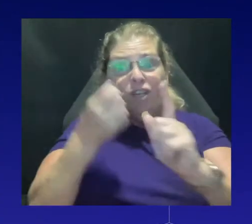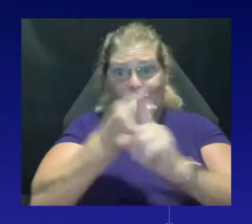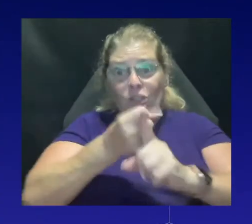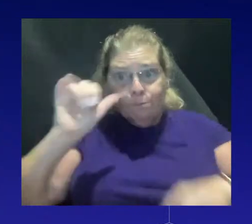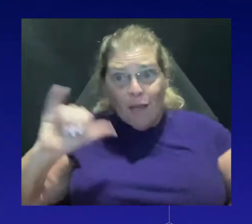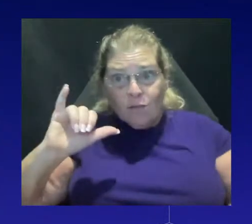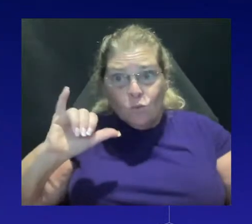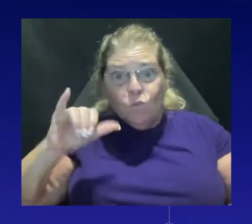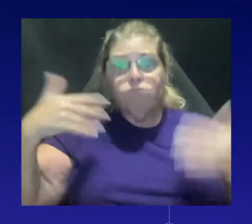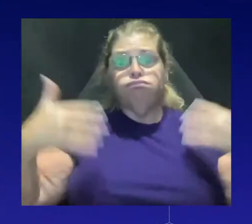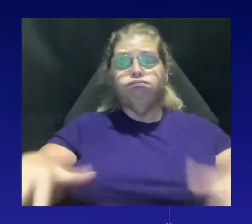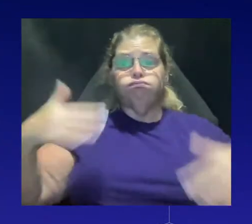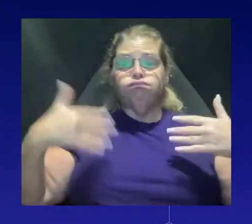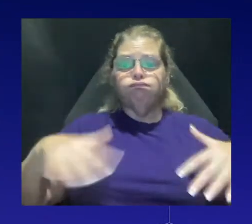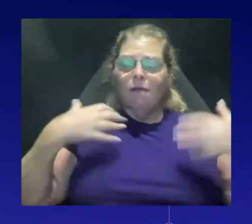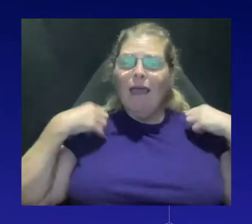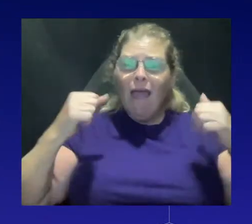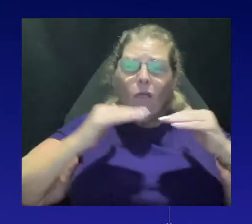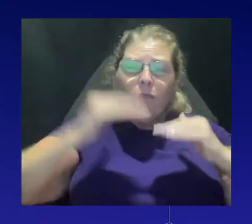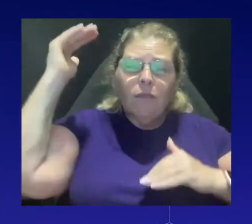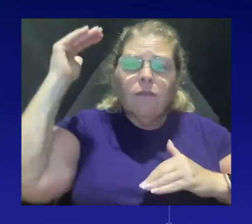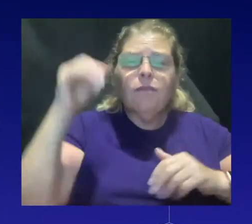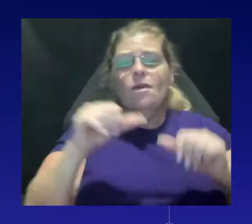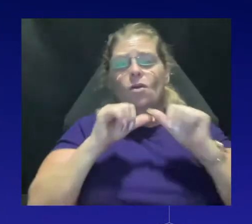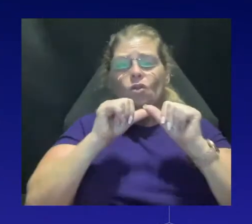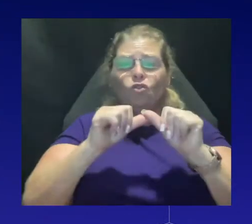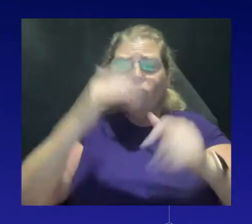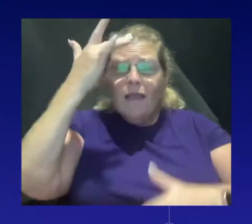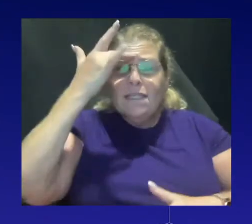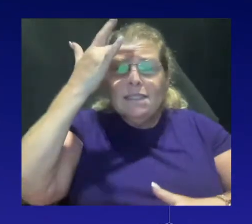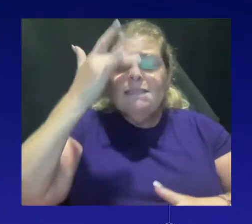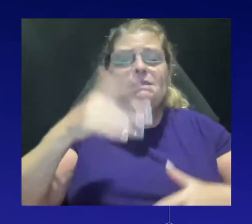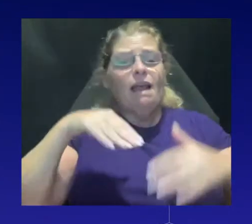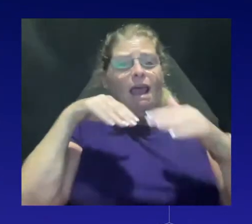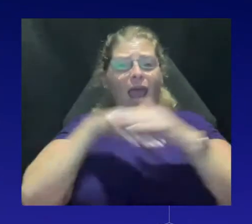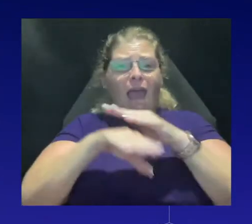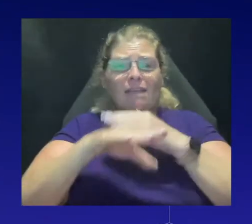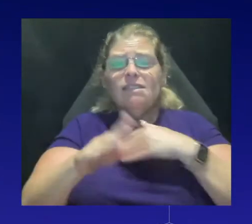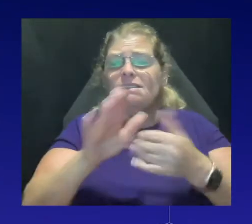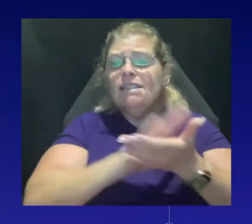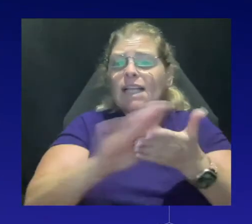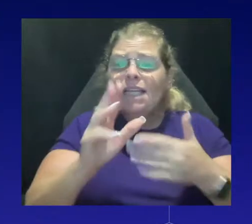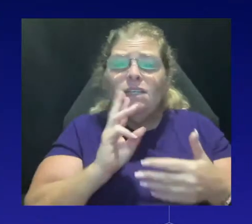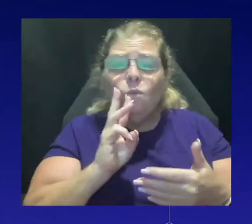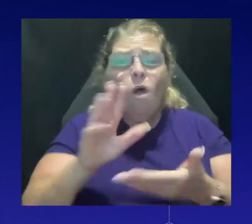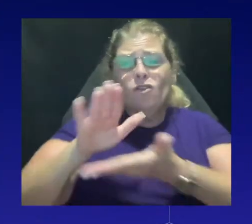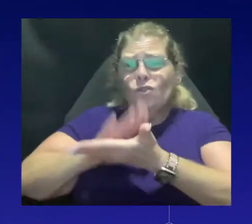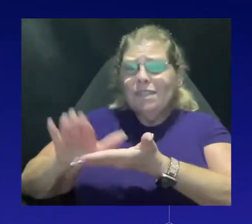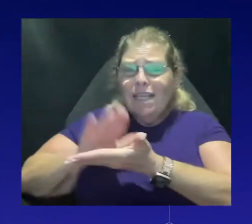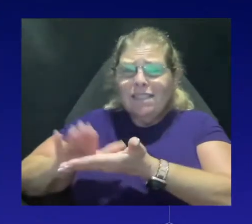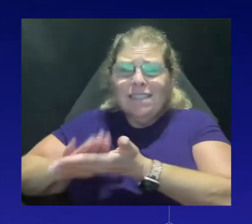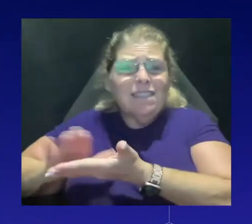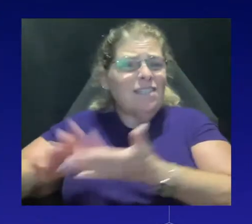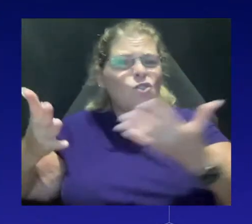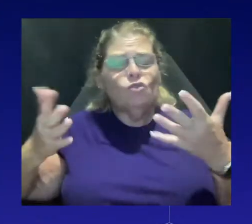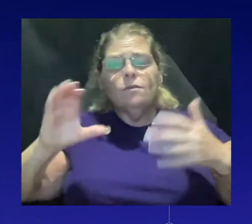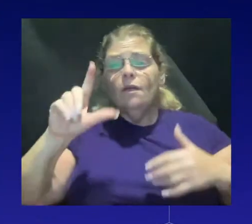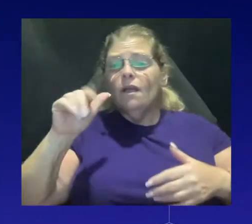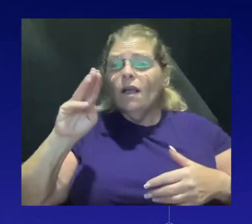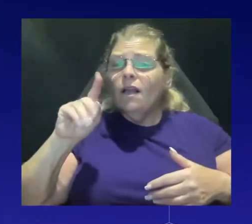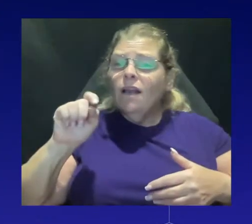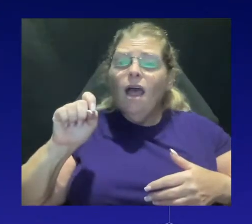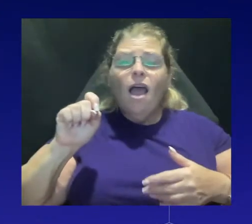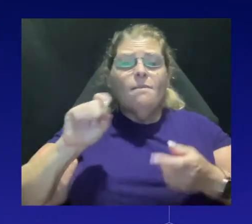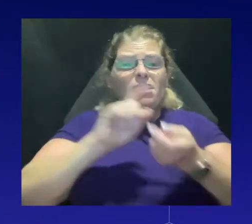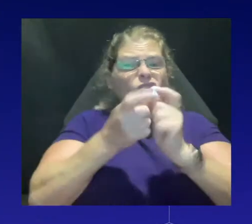health disparities, chronic disease, lack of access to safe drinking water and sanitation. Climate change is a multiplier effect, and as